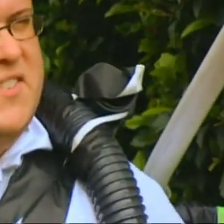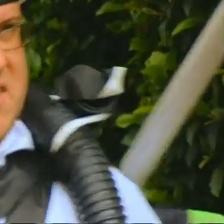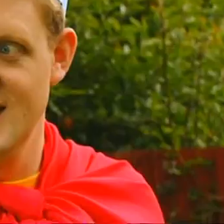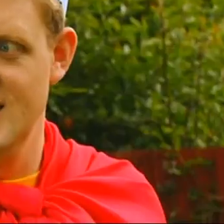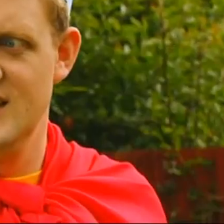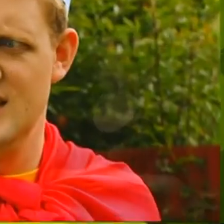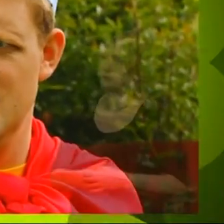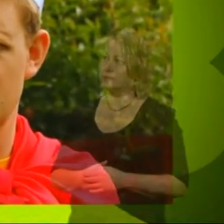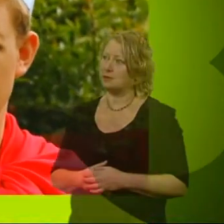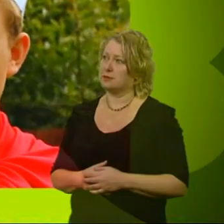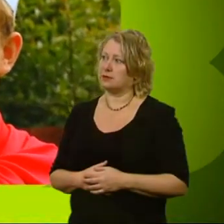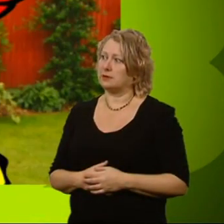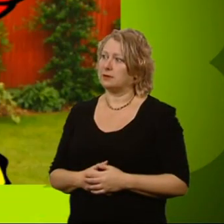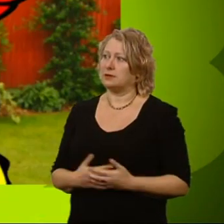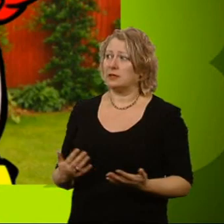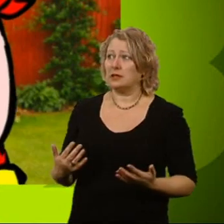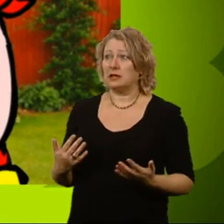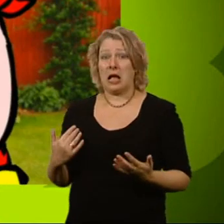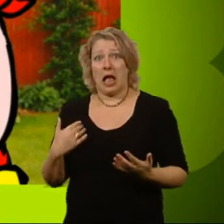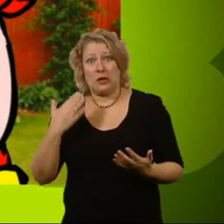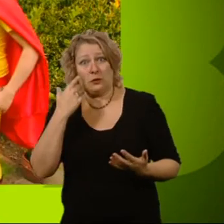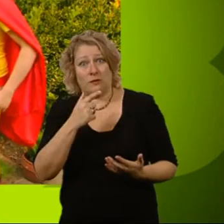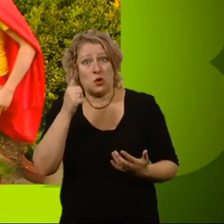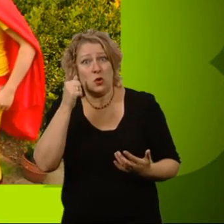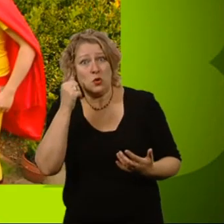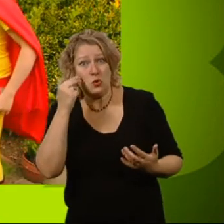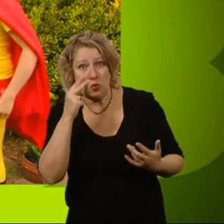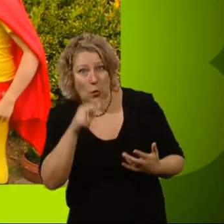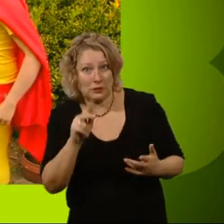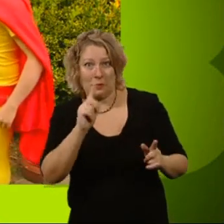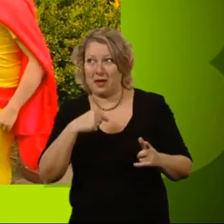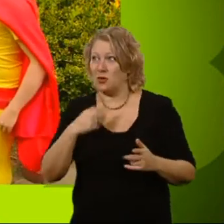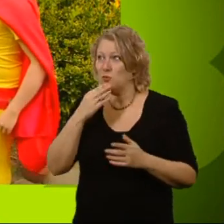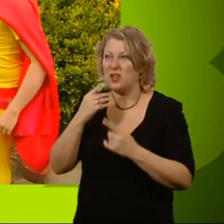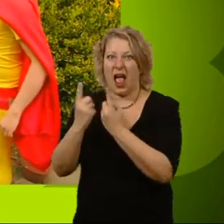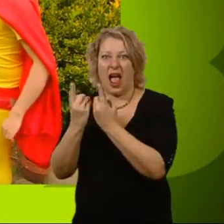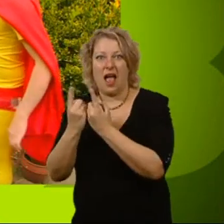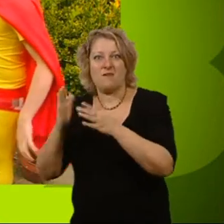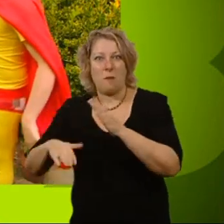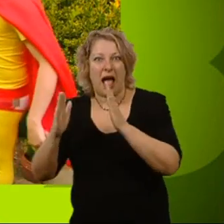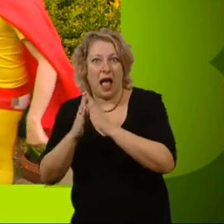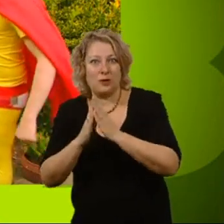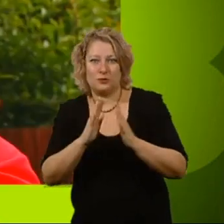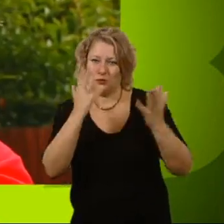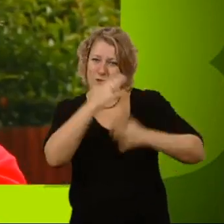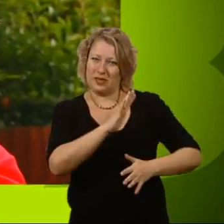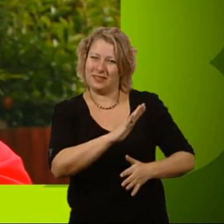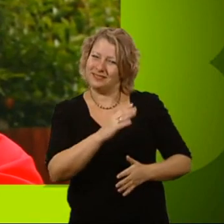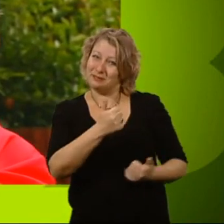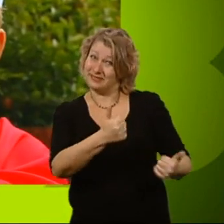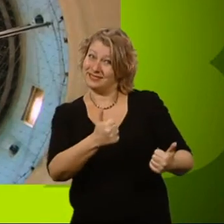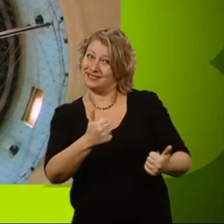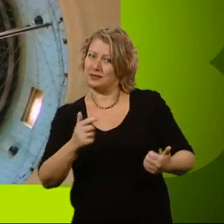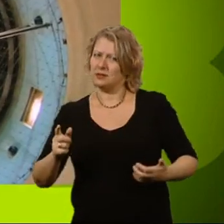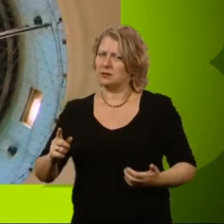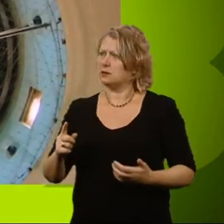Now, I don't know if you've noticed, but I actually had to use some ordinary household objects. Don't worry, though, the principle is as sound as a pound. Really? As much as a